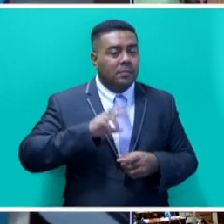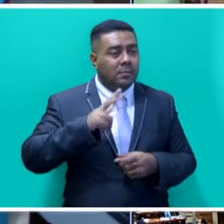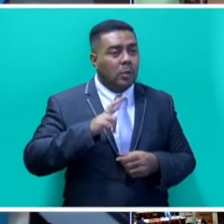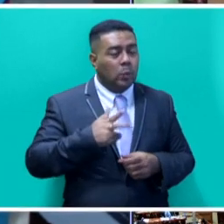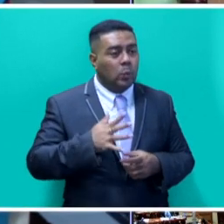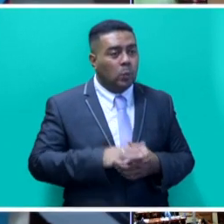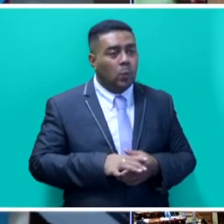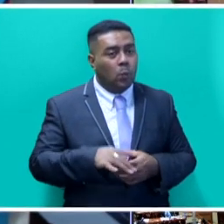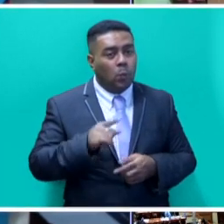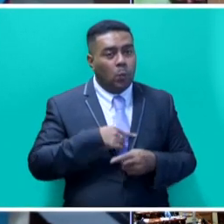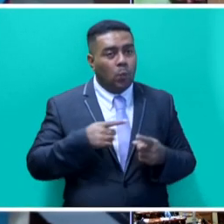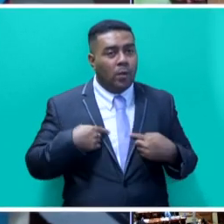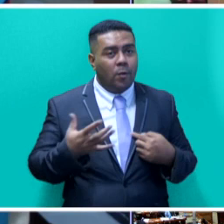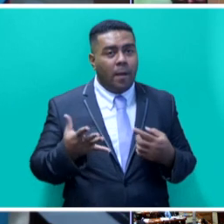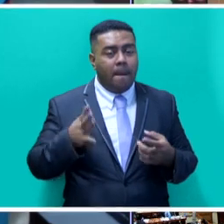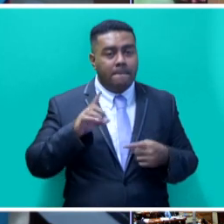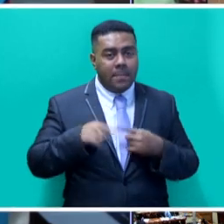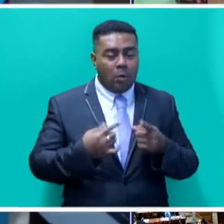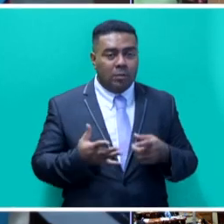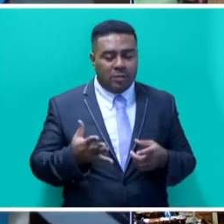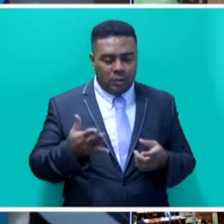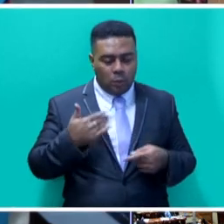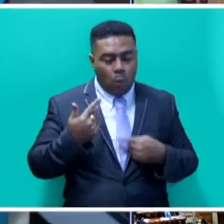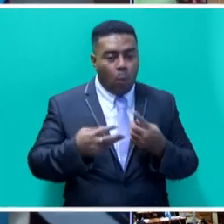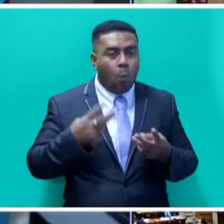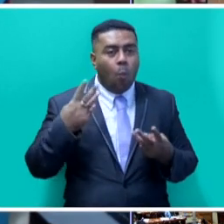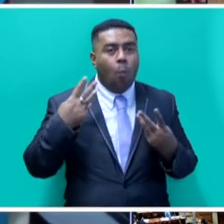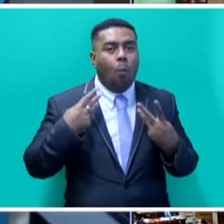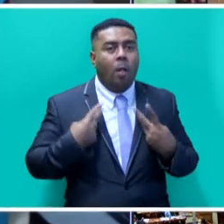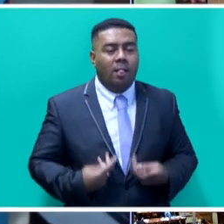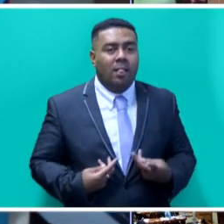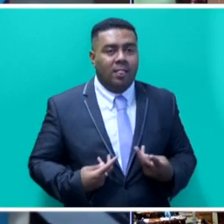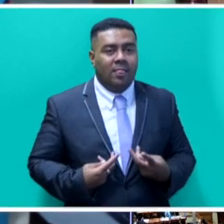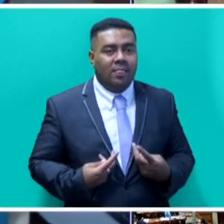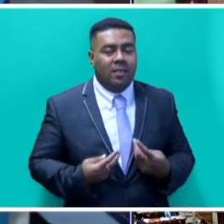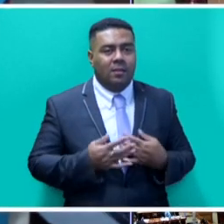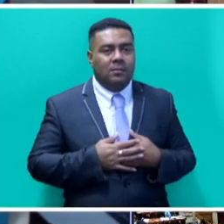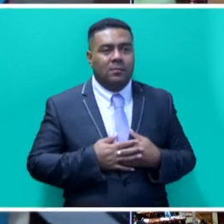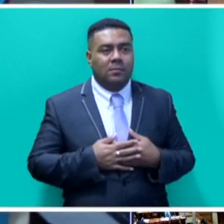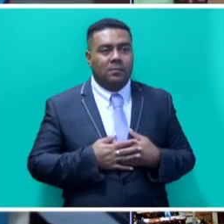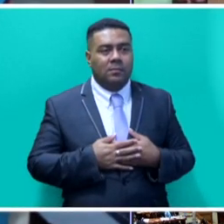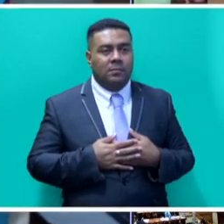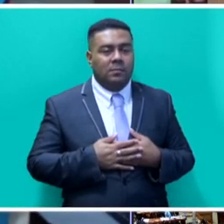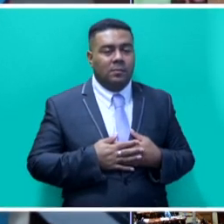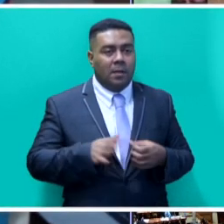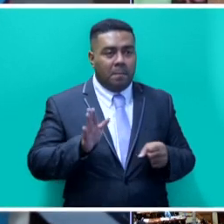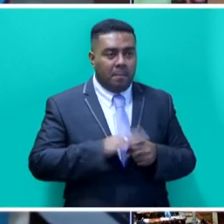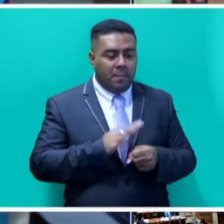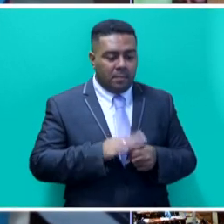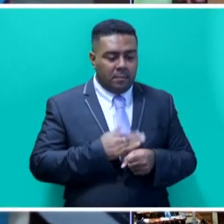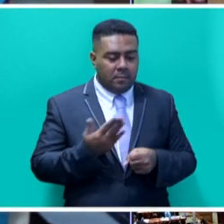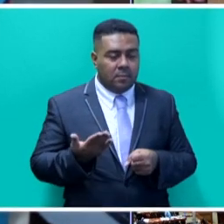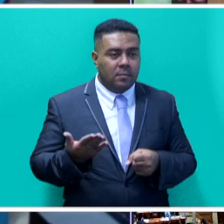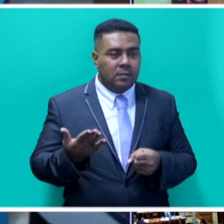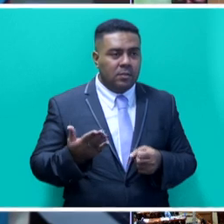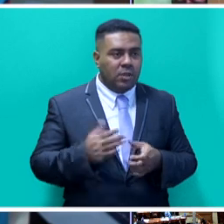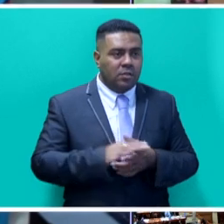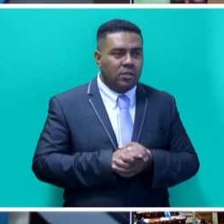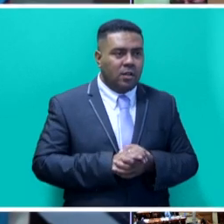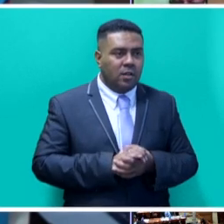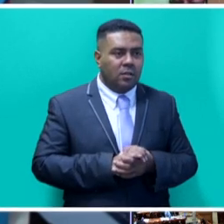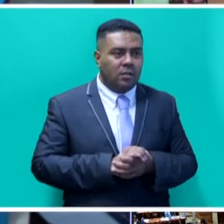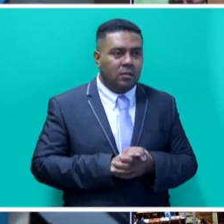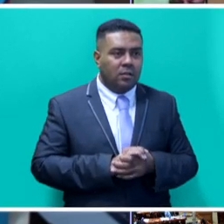We're about generational wealth, Mr. Speaker. We're talking about making the iTaukei people strong,